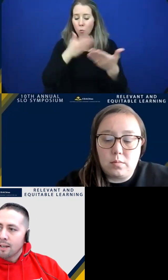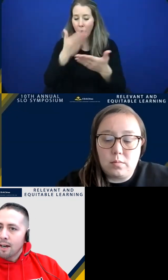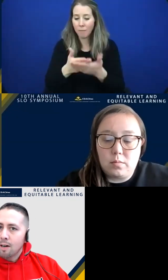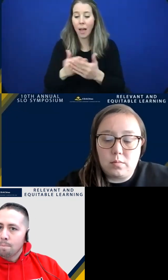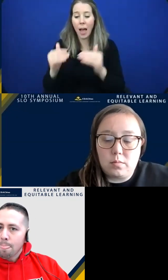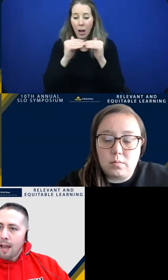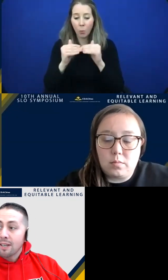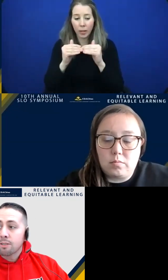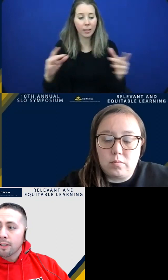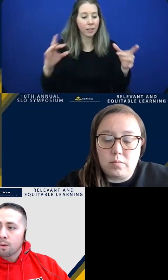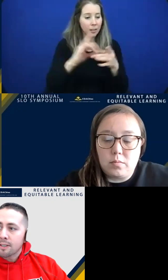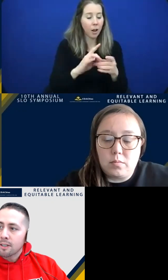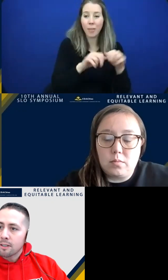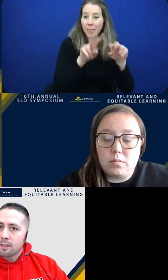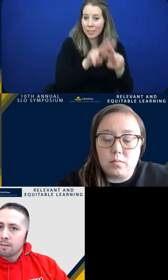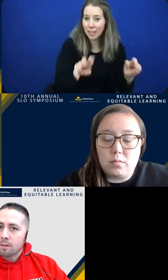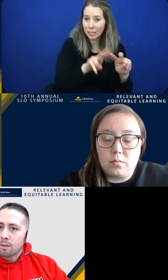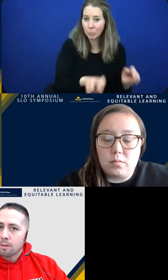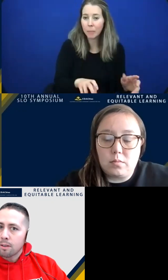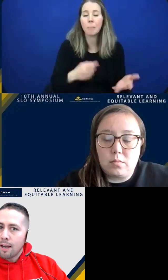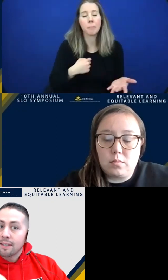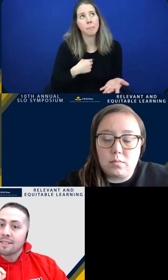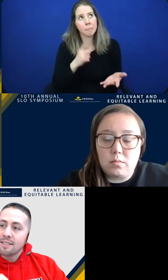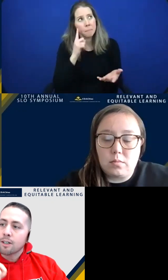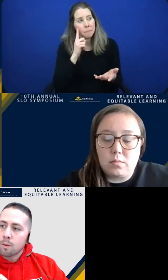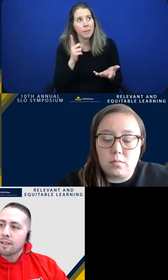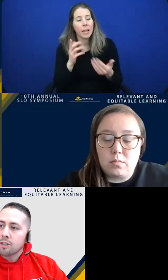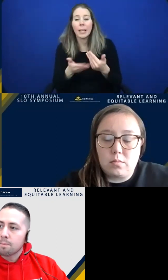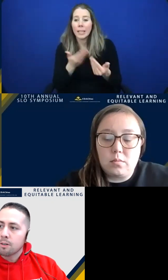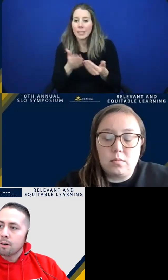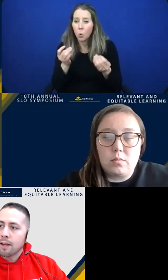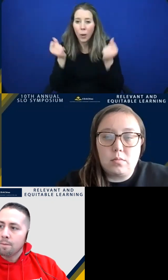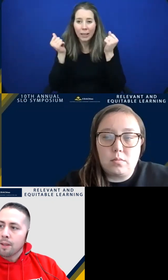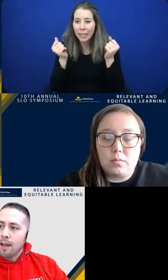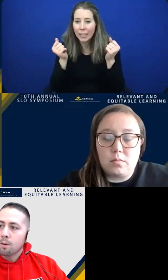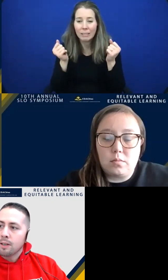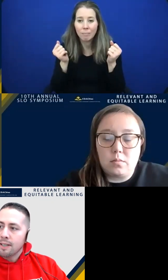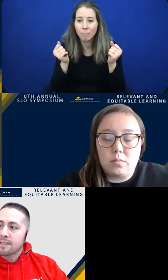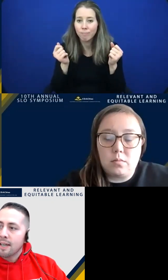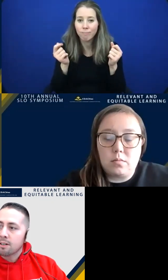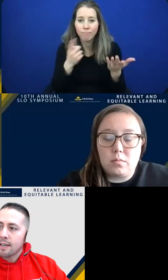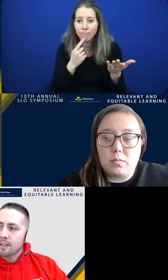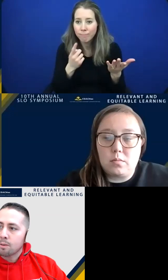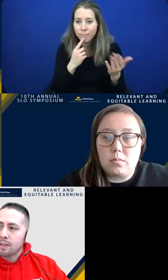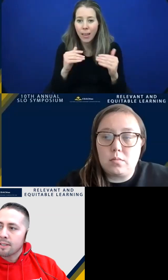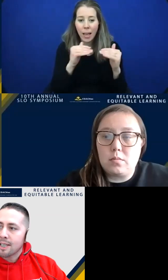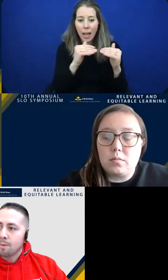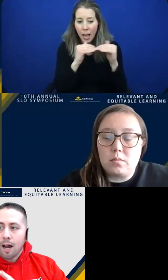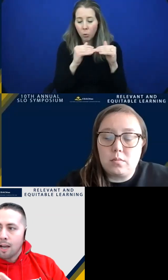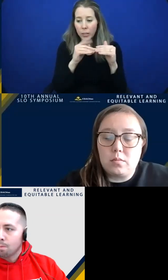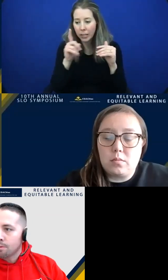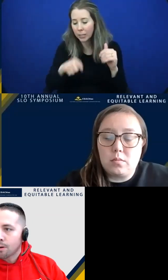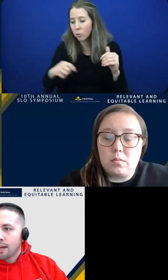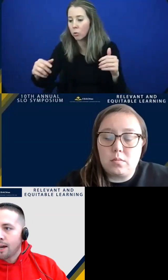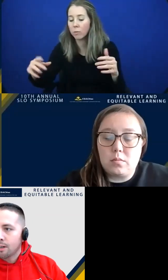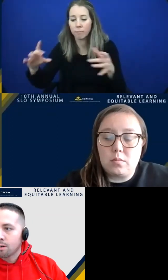right? I think it's really quick I think it's easy to quickly jump to, okay, equity needs to intersect with assessment. I